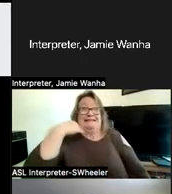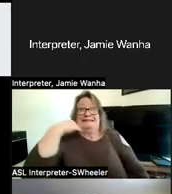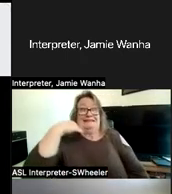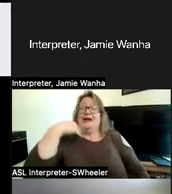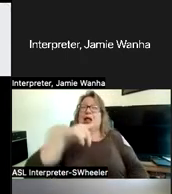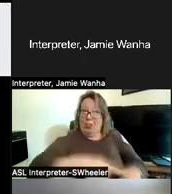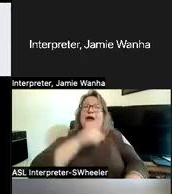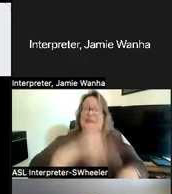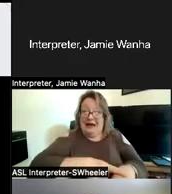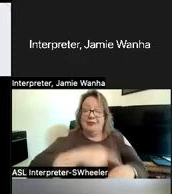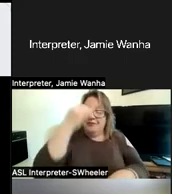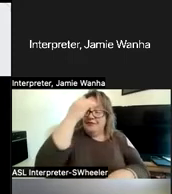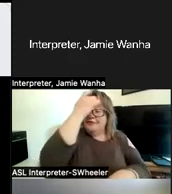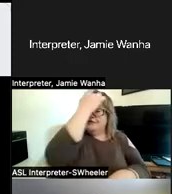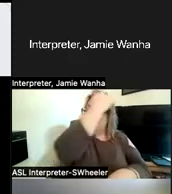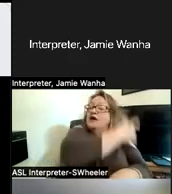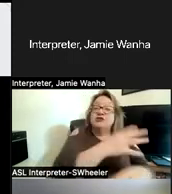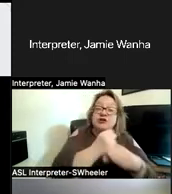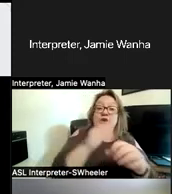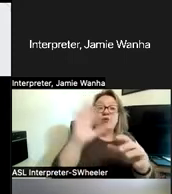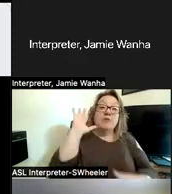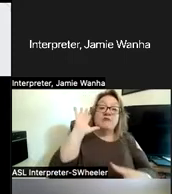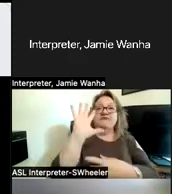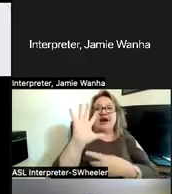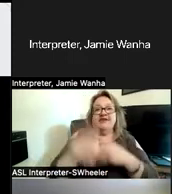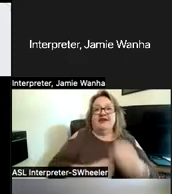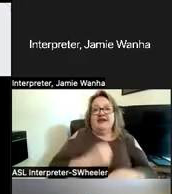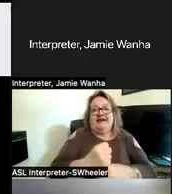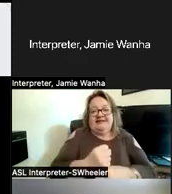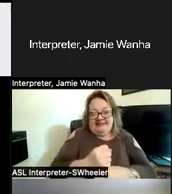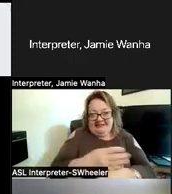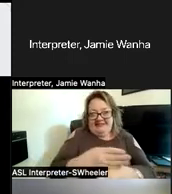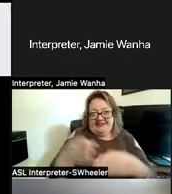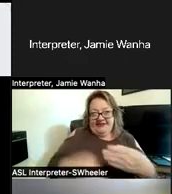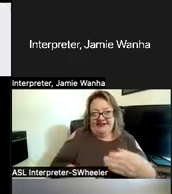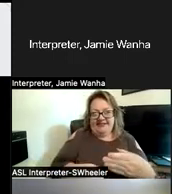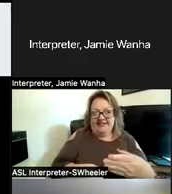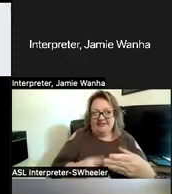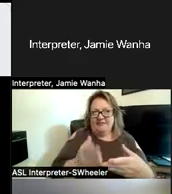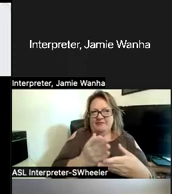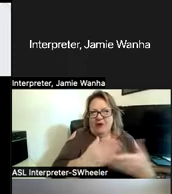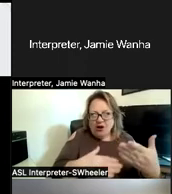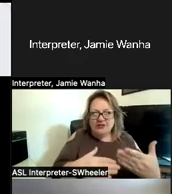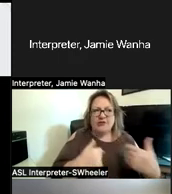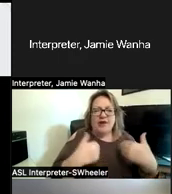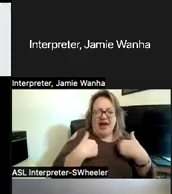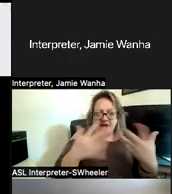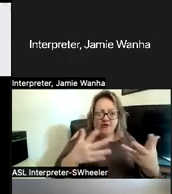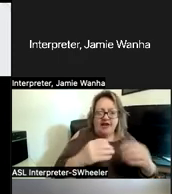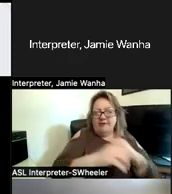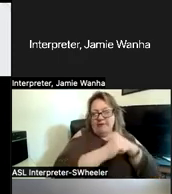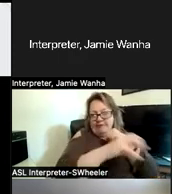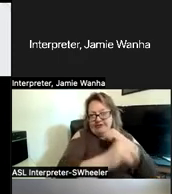more. And actually it took like about 5 years to complete partially what we have already published